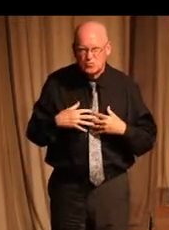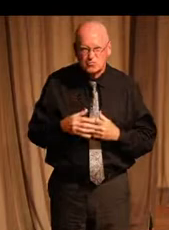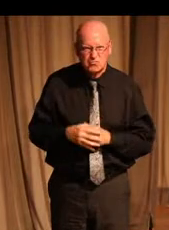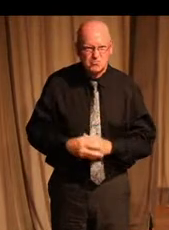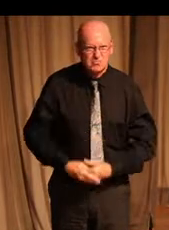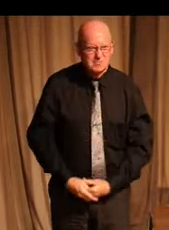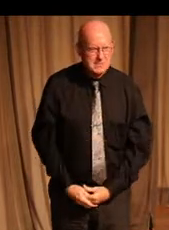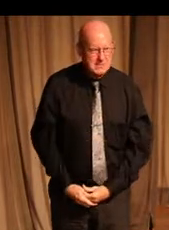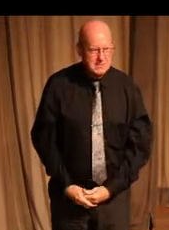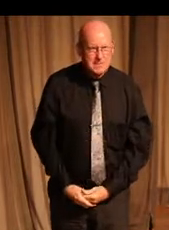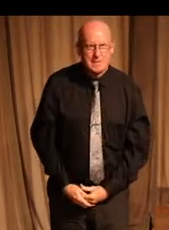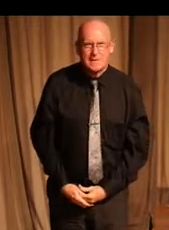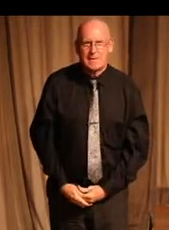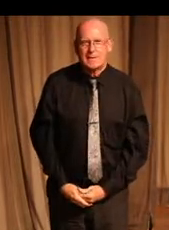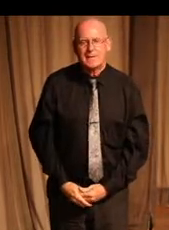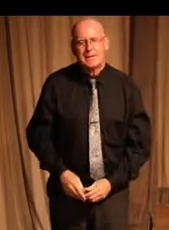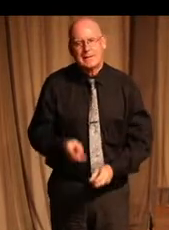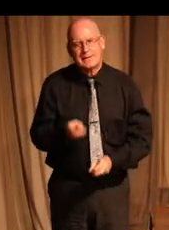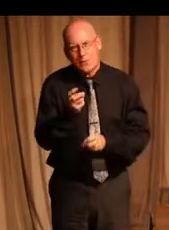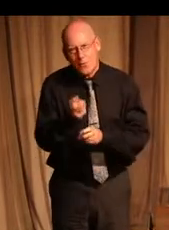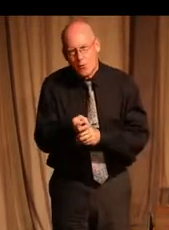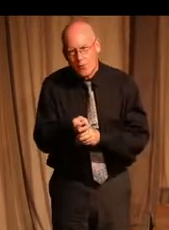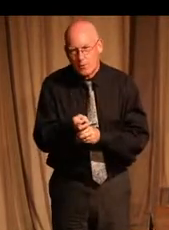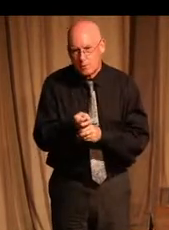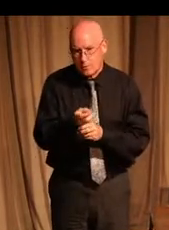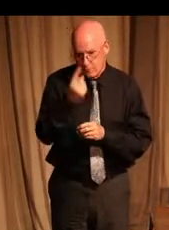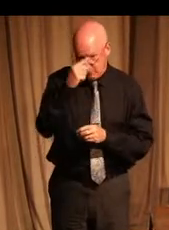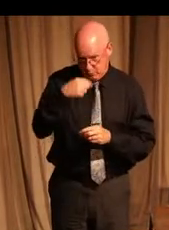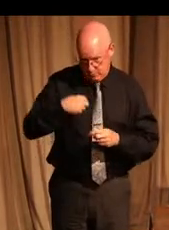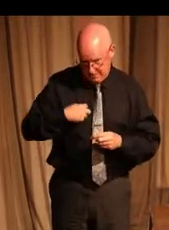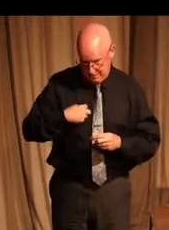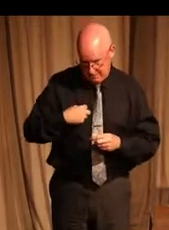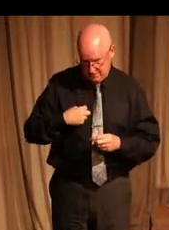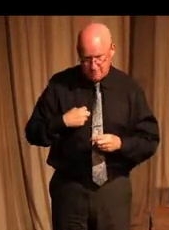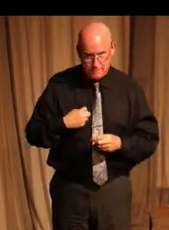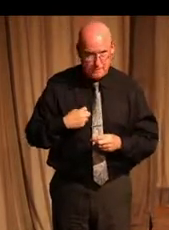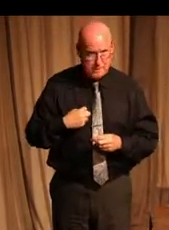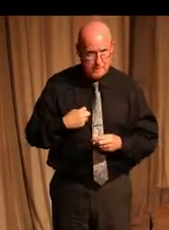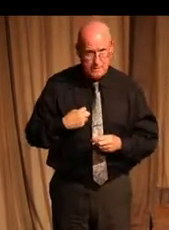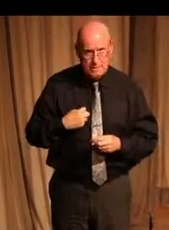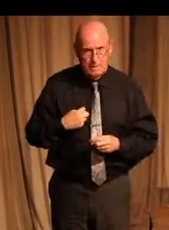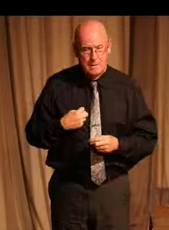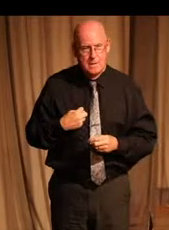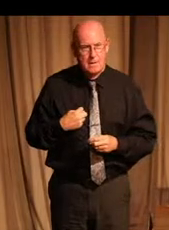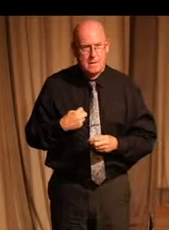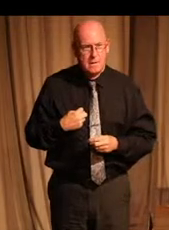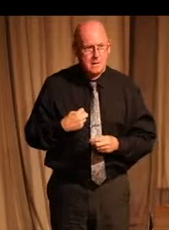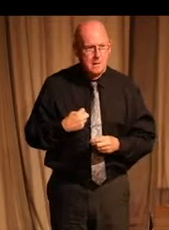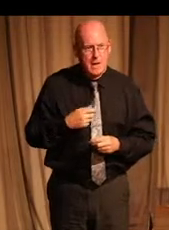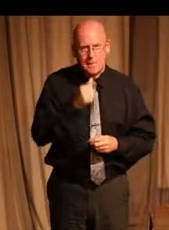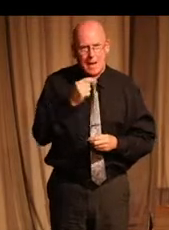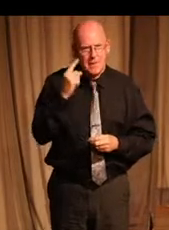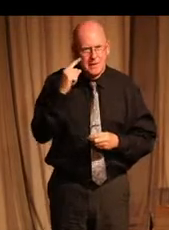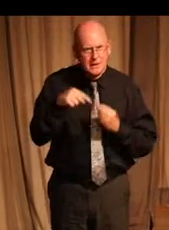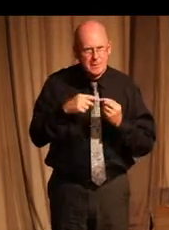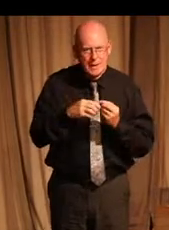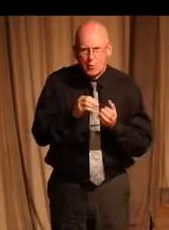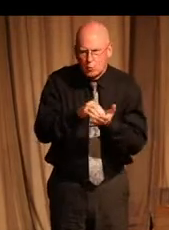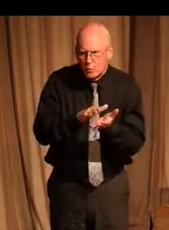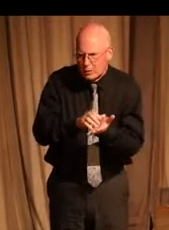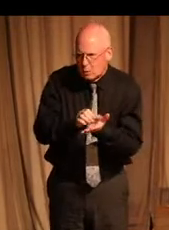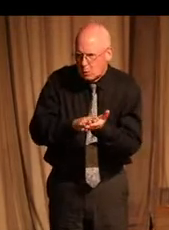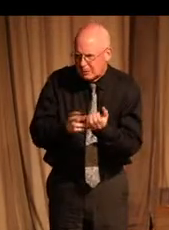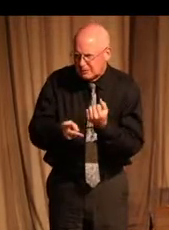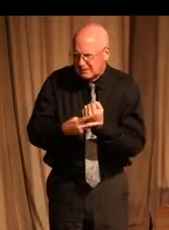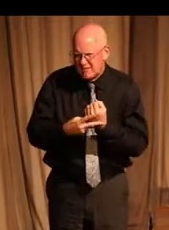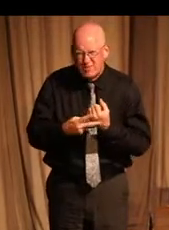And it's hard because we're so, I mean, for me, I'm just kind of in my life and I'm not thinking about recording it, and I'm